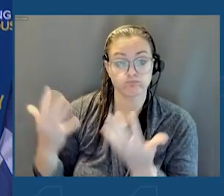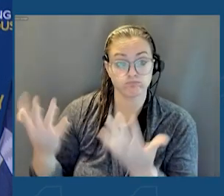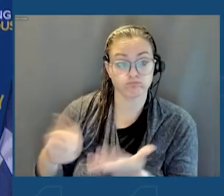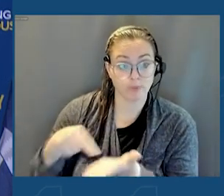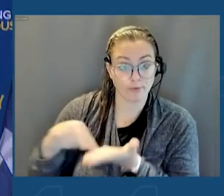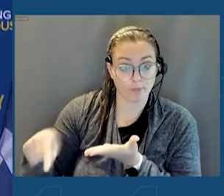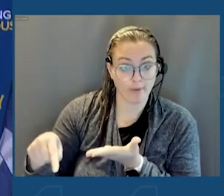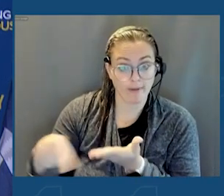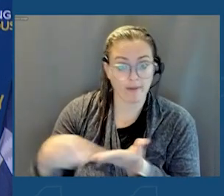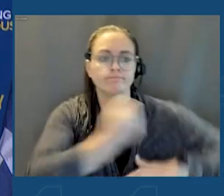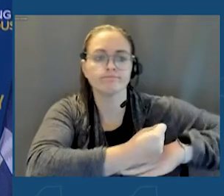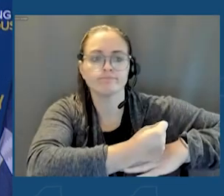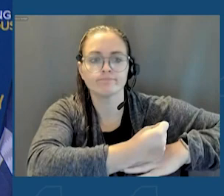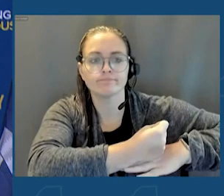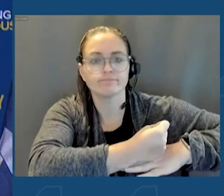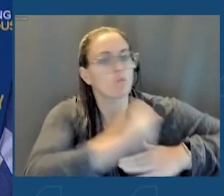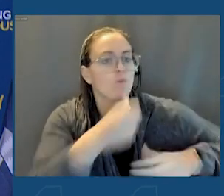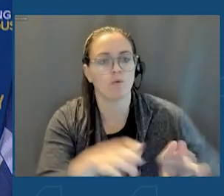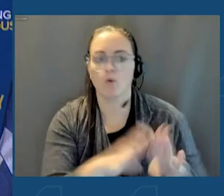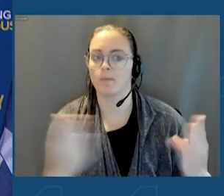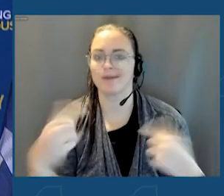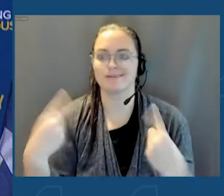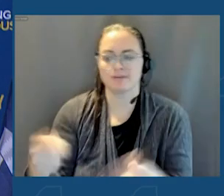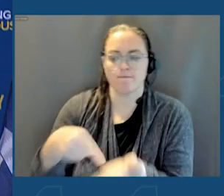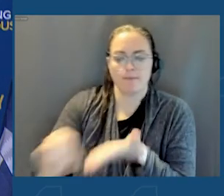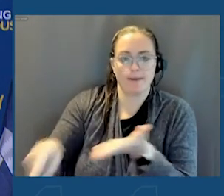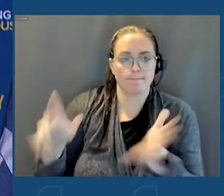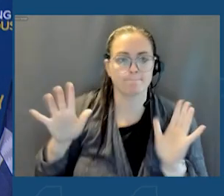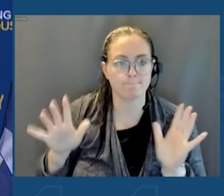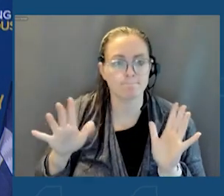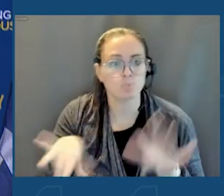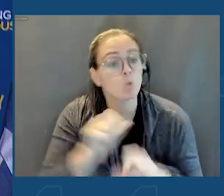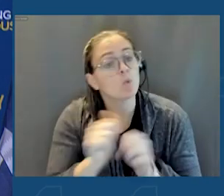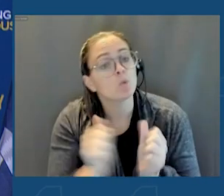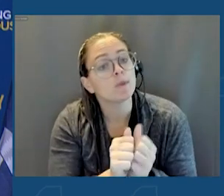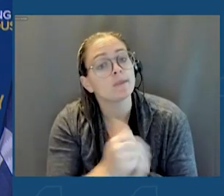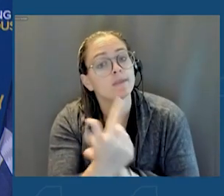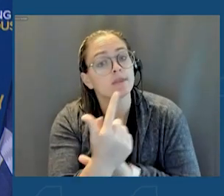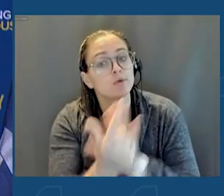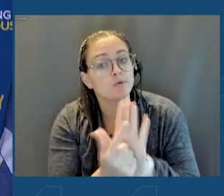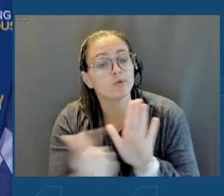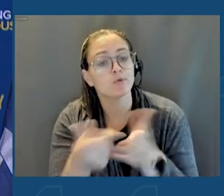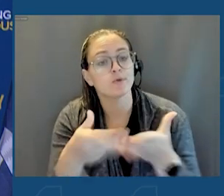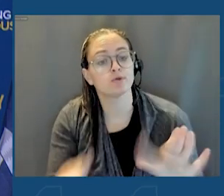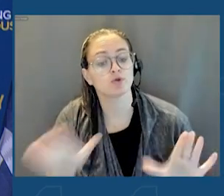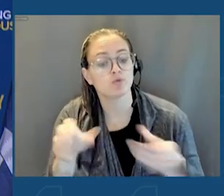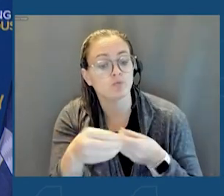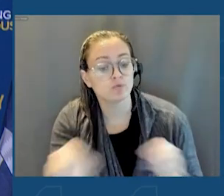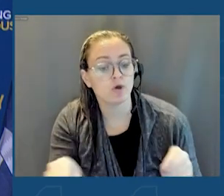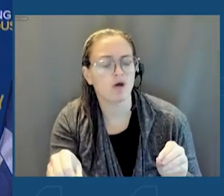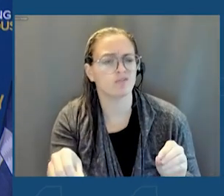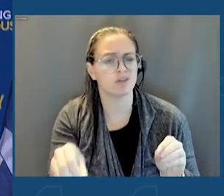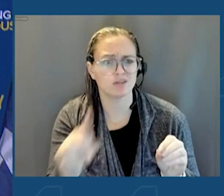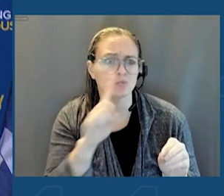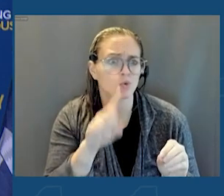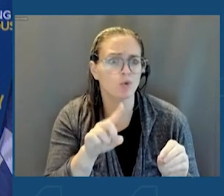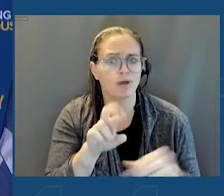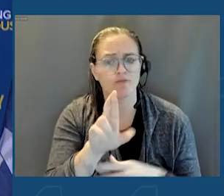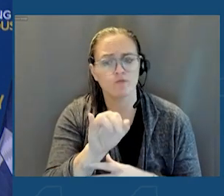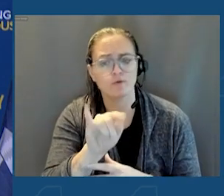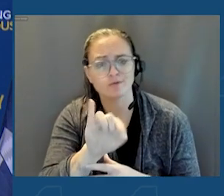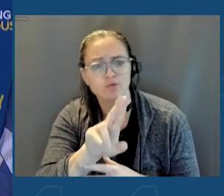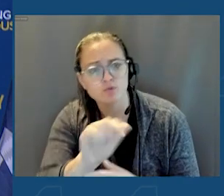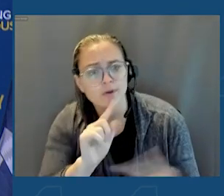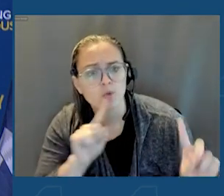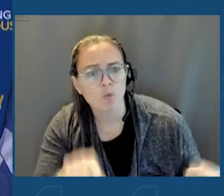the Office of Cannabis Management will work with the State Attorney General's office and issue restraining orders and issues of closure. So there's different layers here